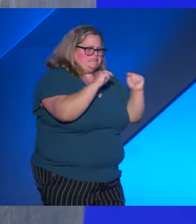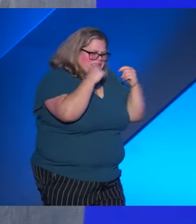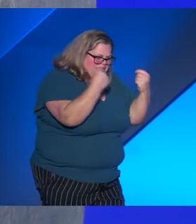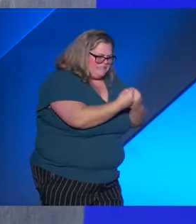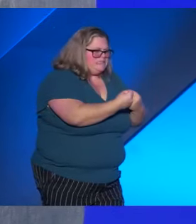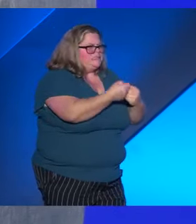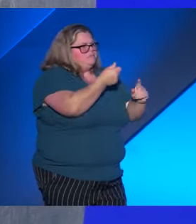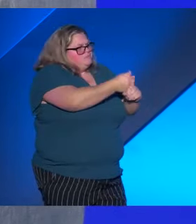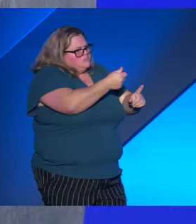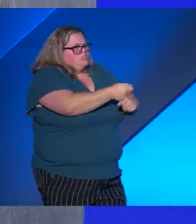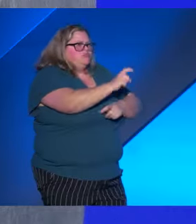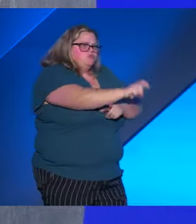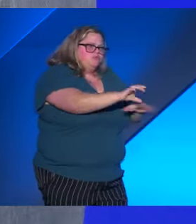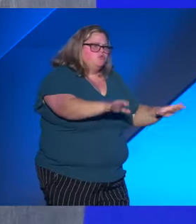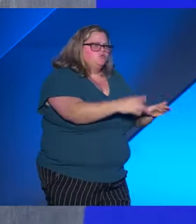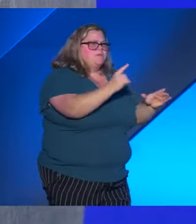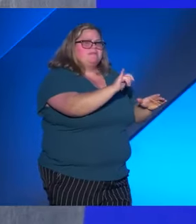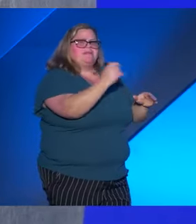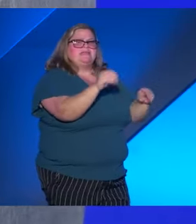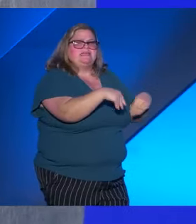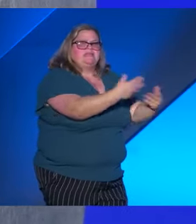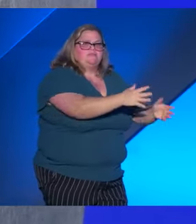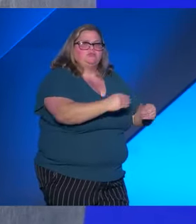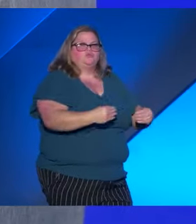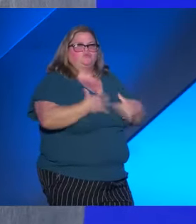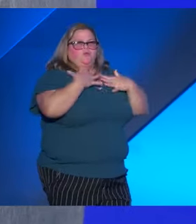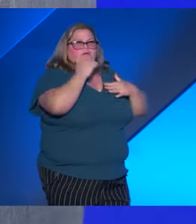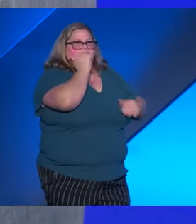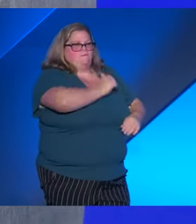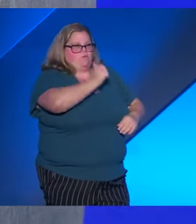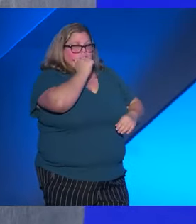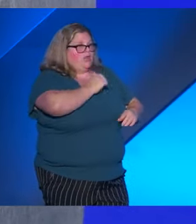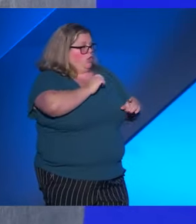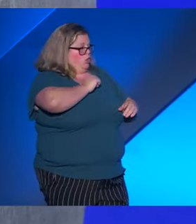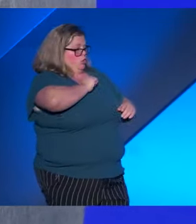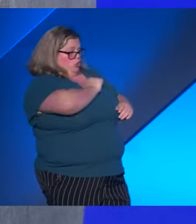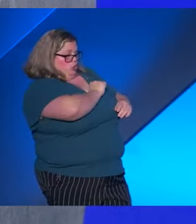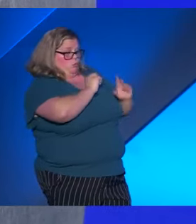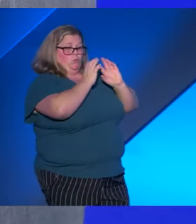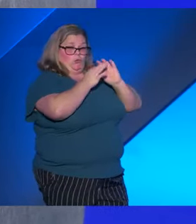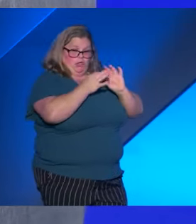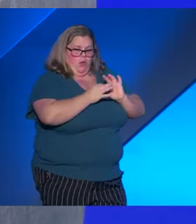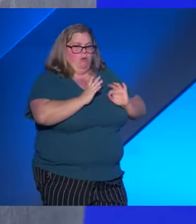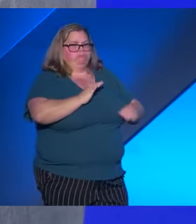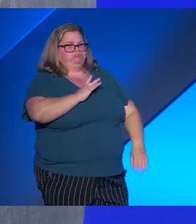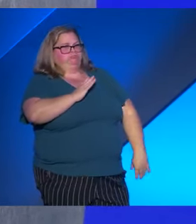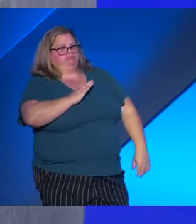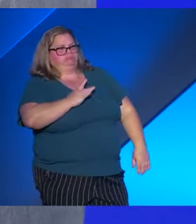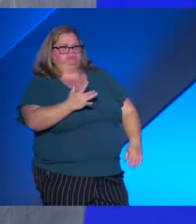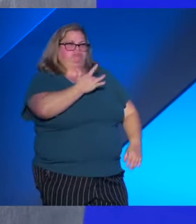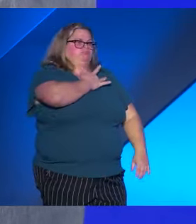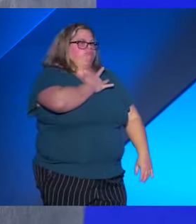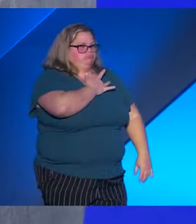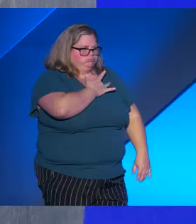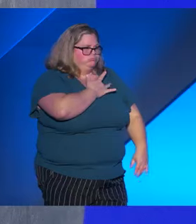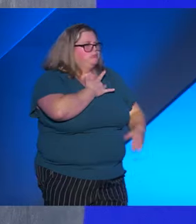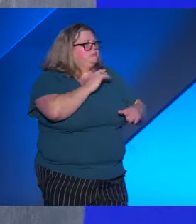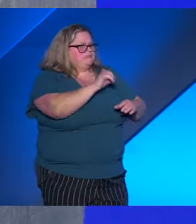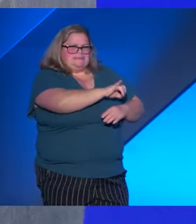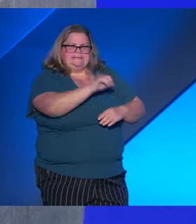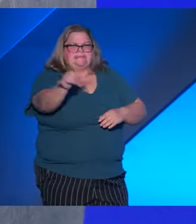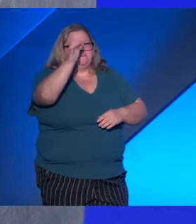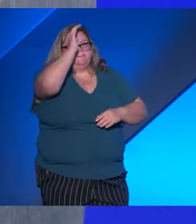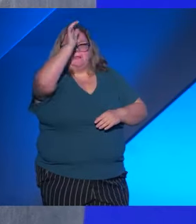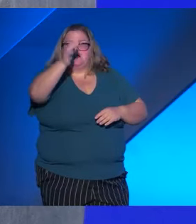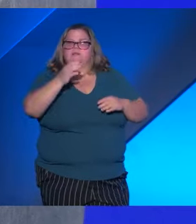day. I think the way you worded it is much more profound, but same concept, right? Is what are you doing